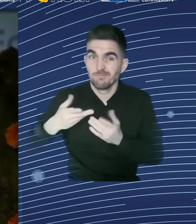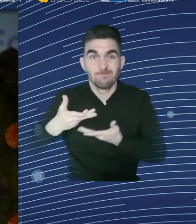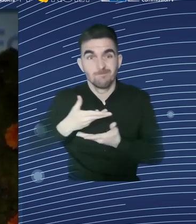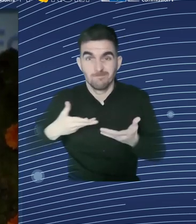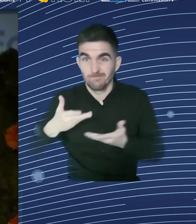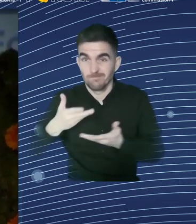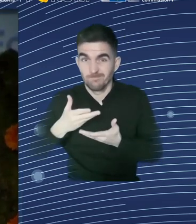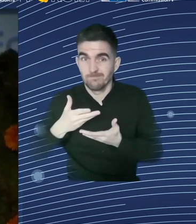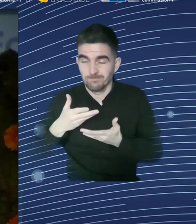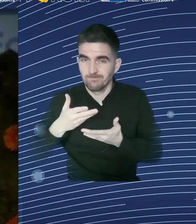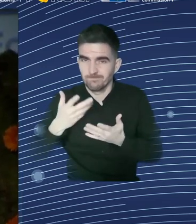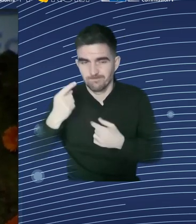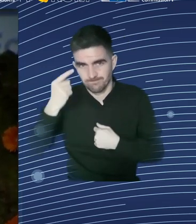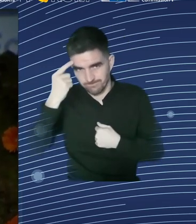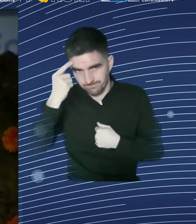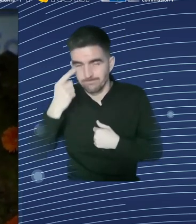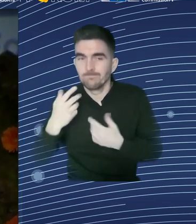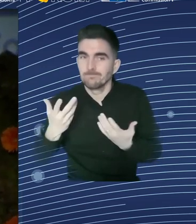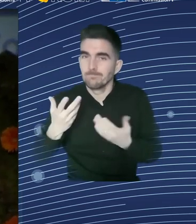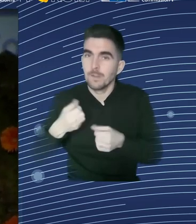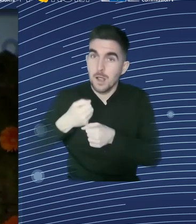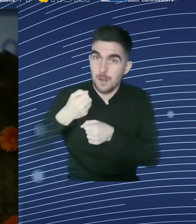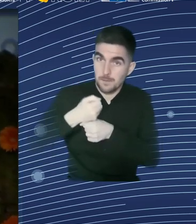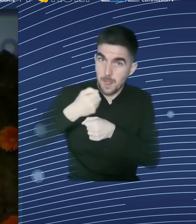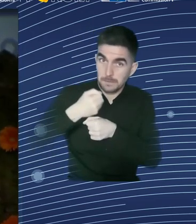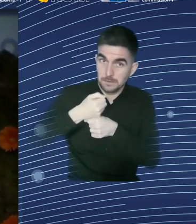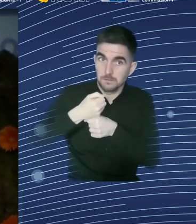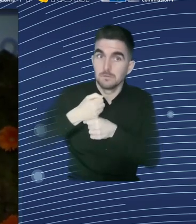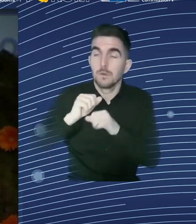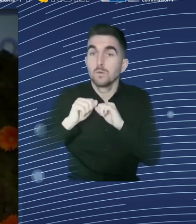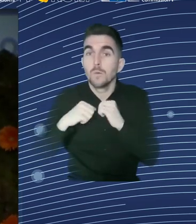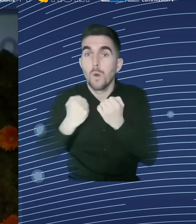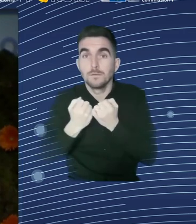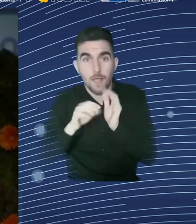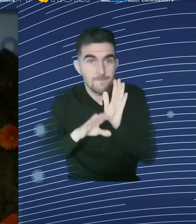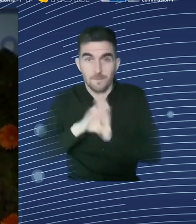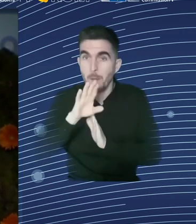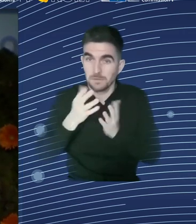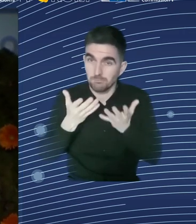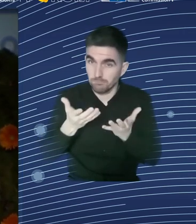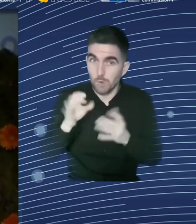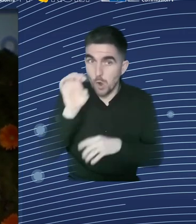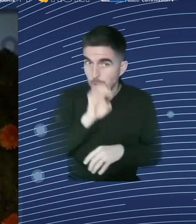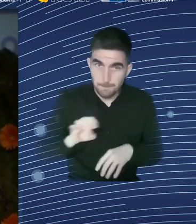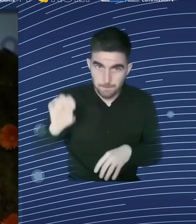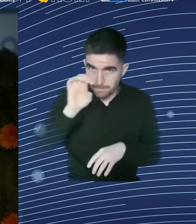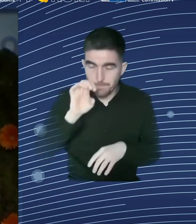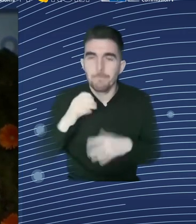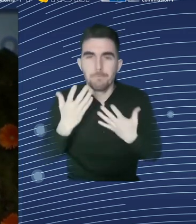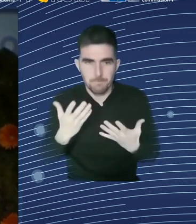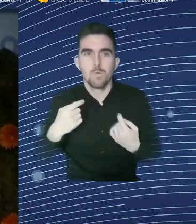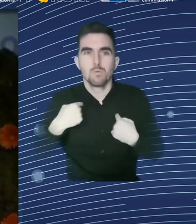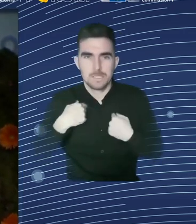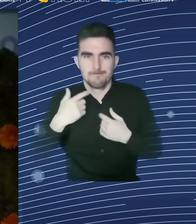going to build on what we started discussing before lunch, but if you were not at the previous session, it is not